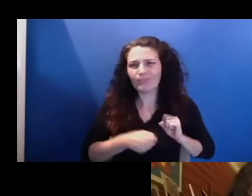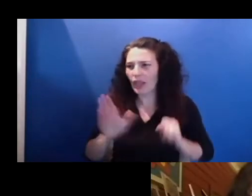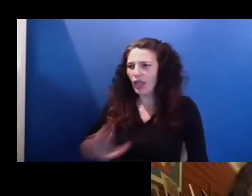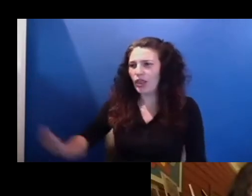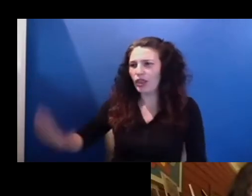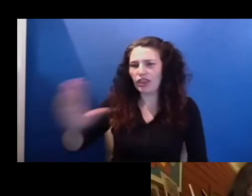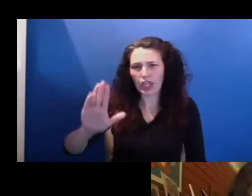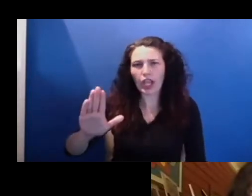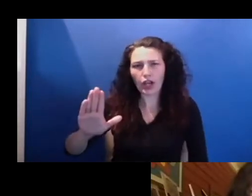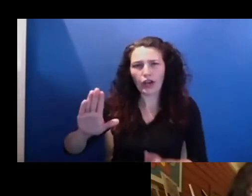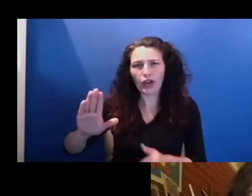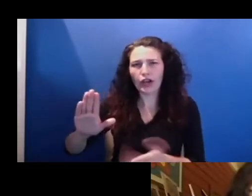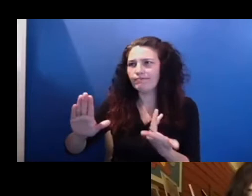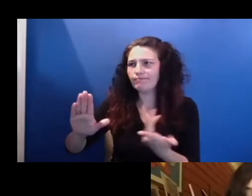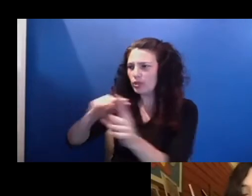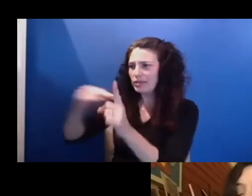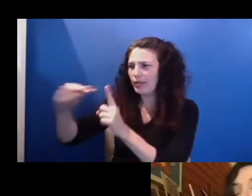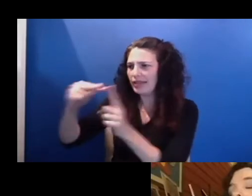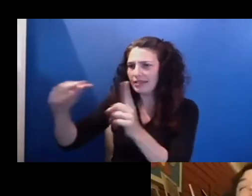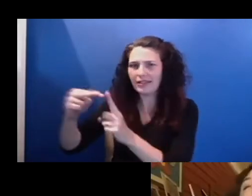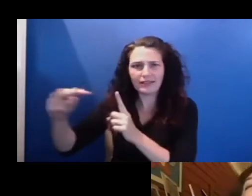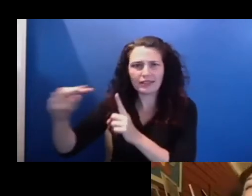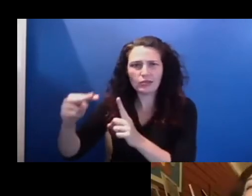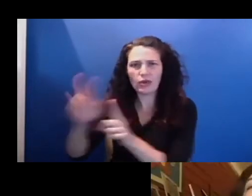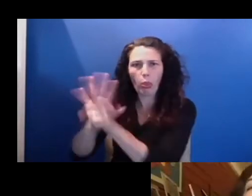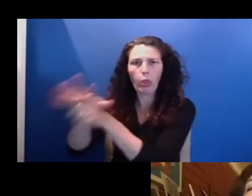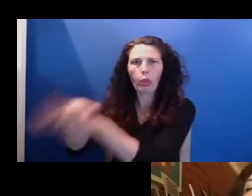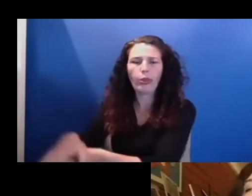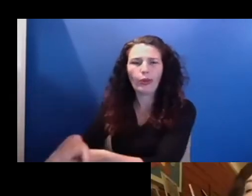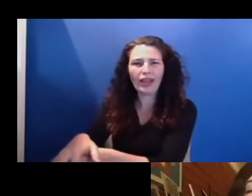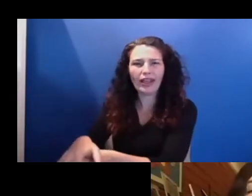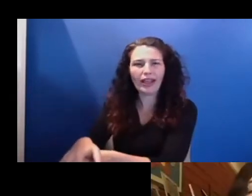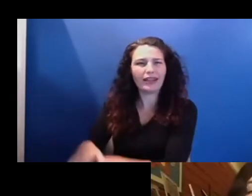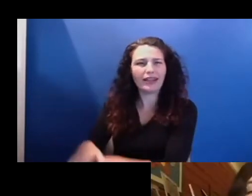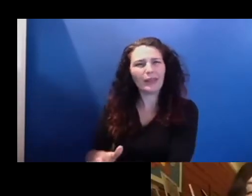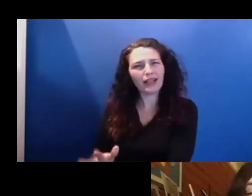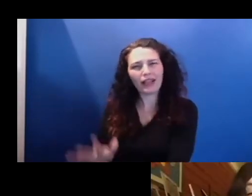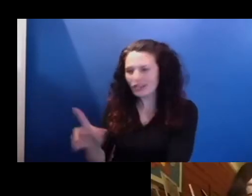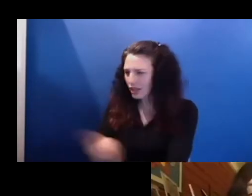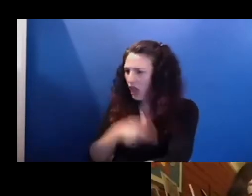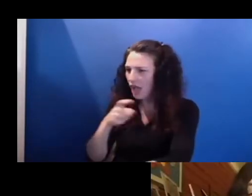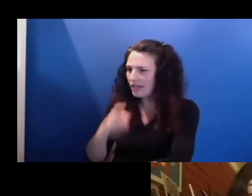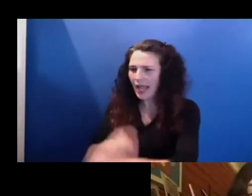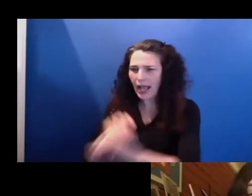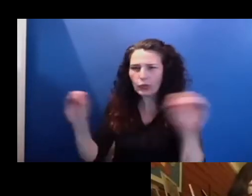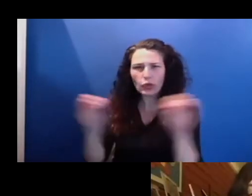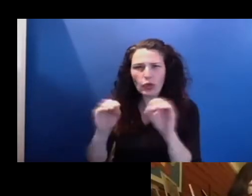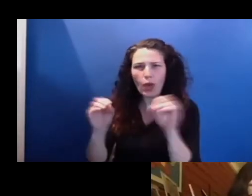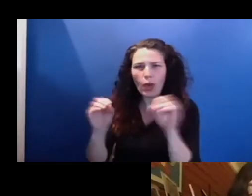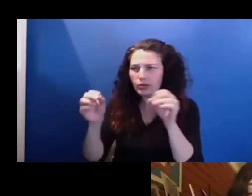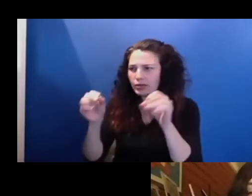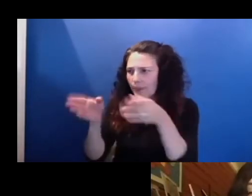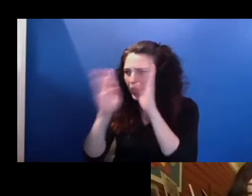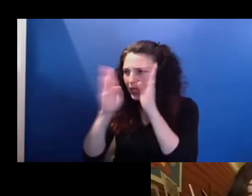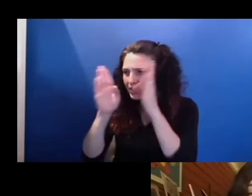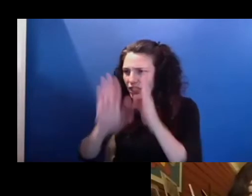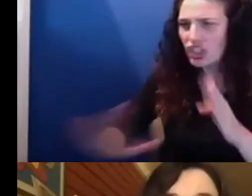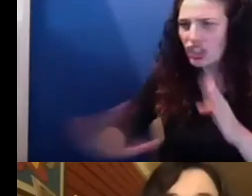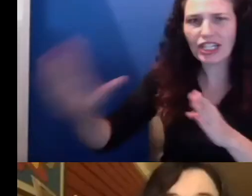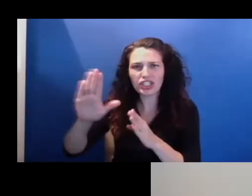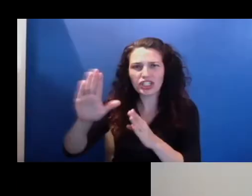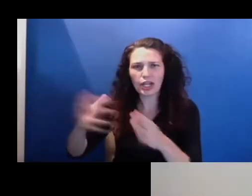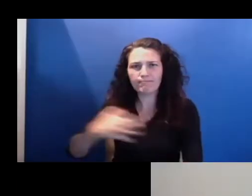I think for so long, no one listened to them, that they had just lost a desire to continue to speak. Me being a